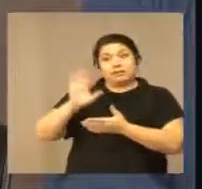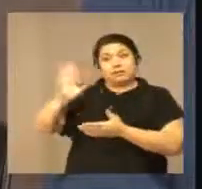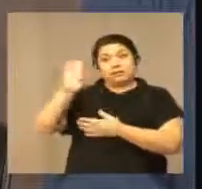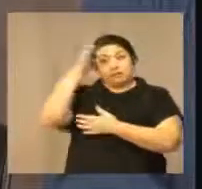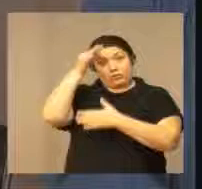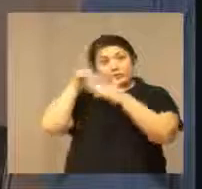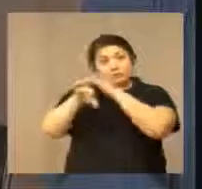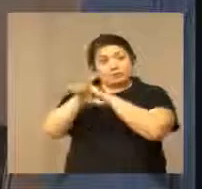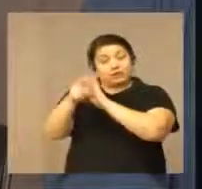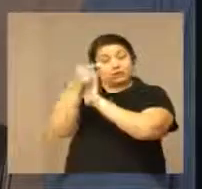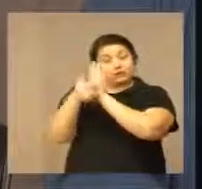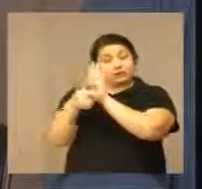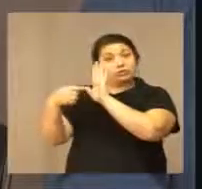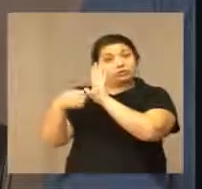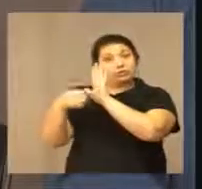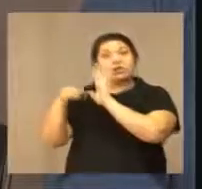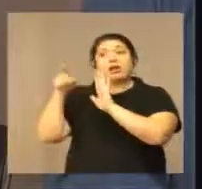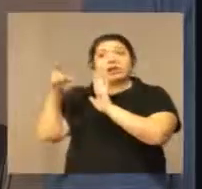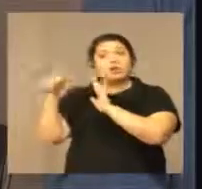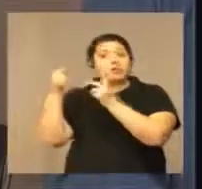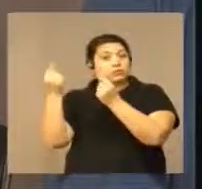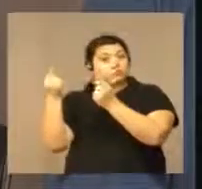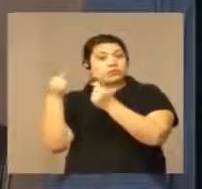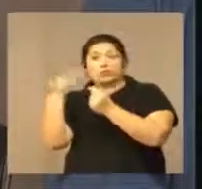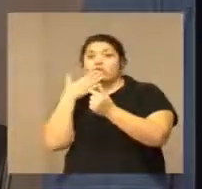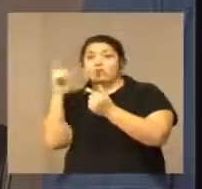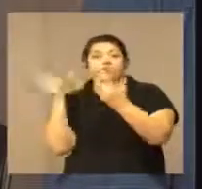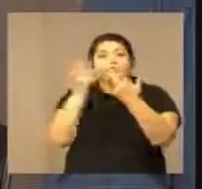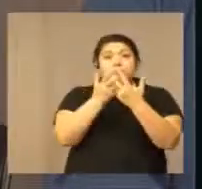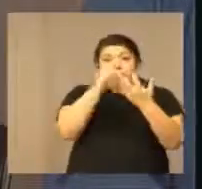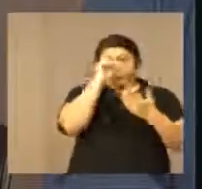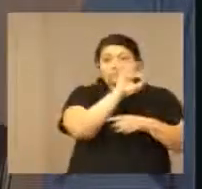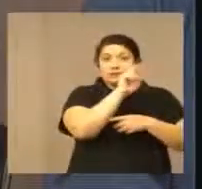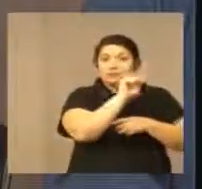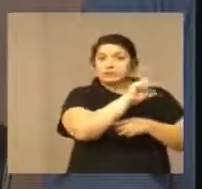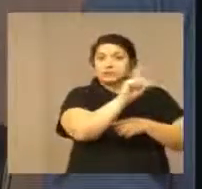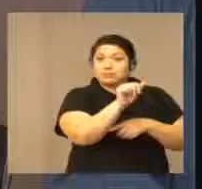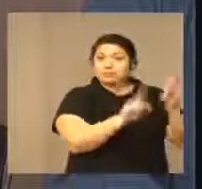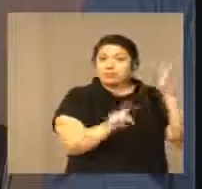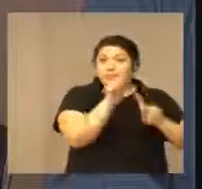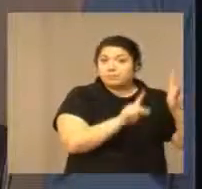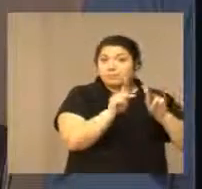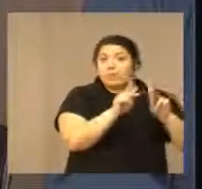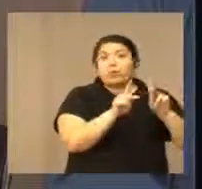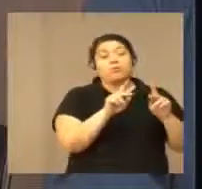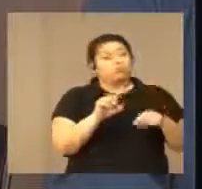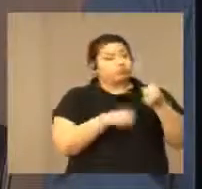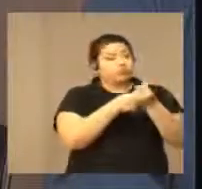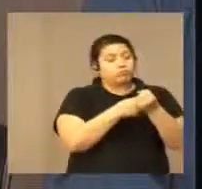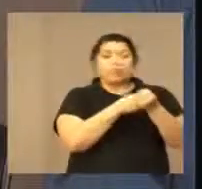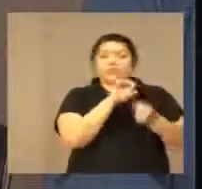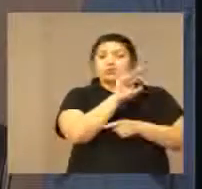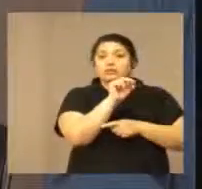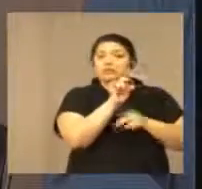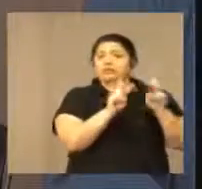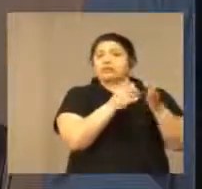federal accessibility legislation is good for First Nations persons with disabilities and First Nations generally. Is